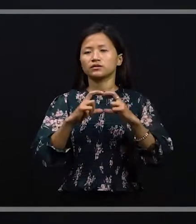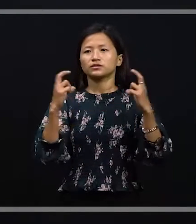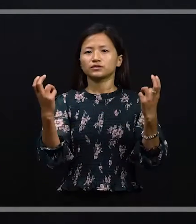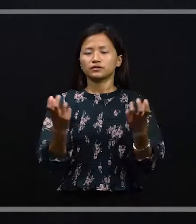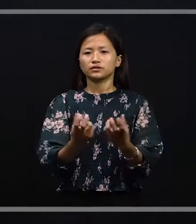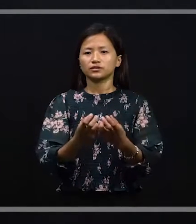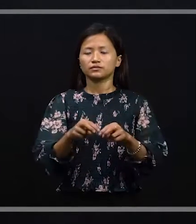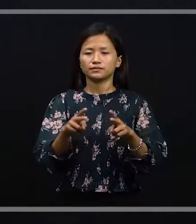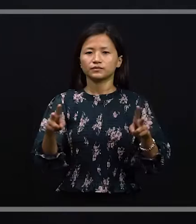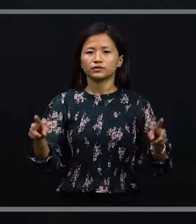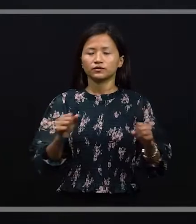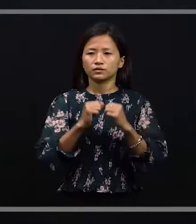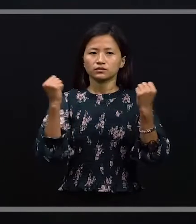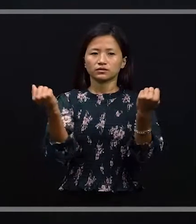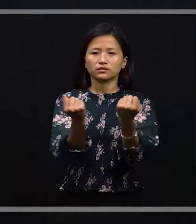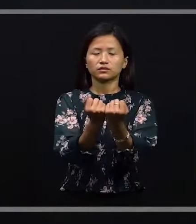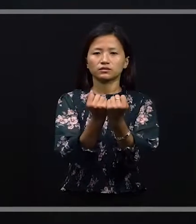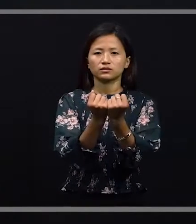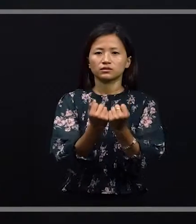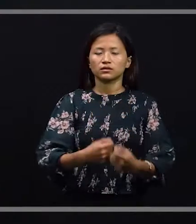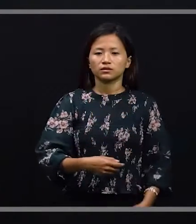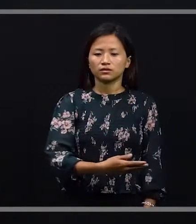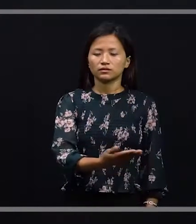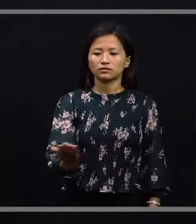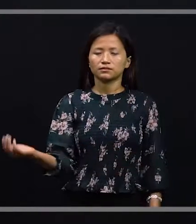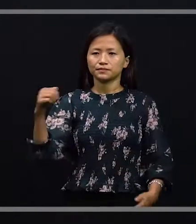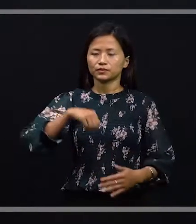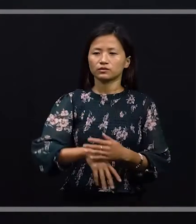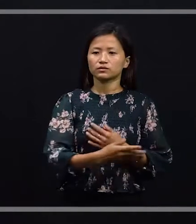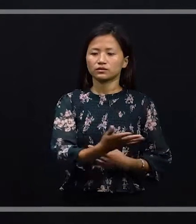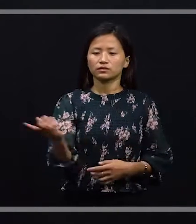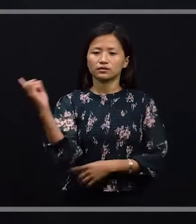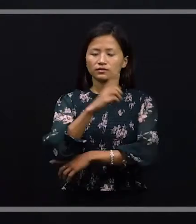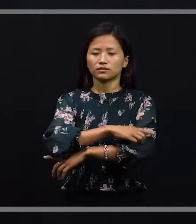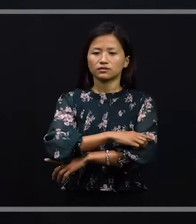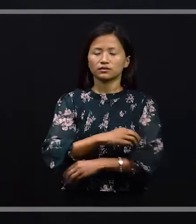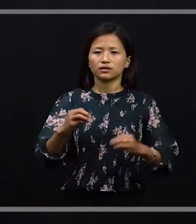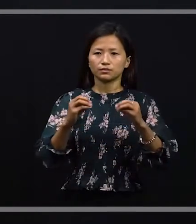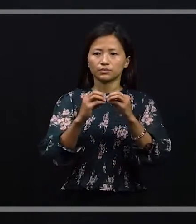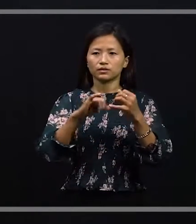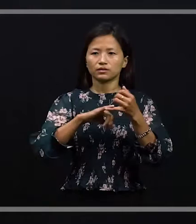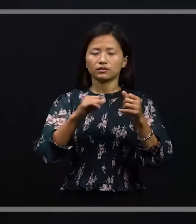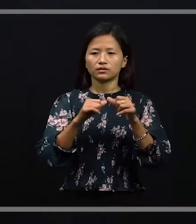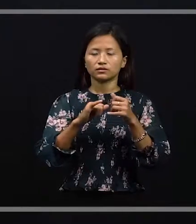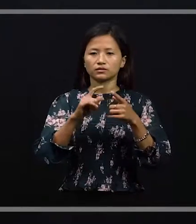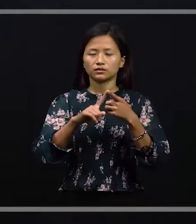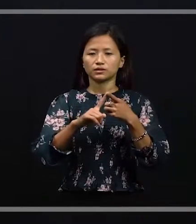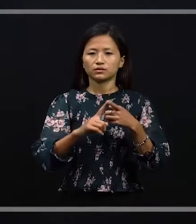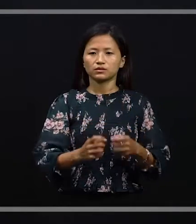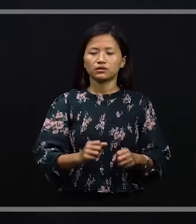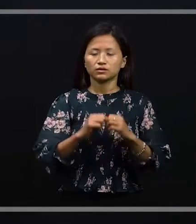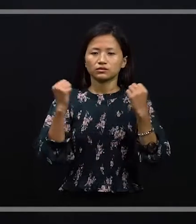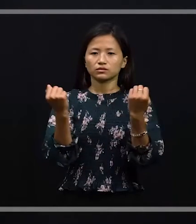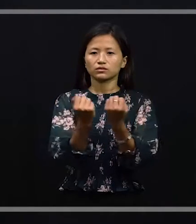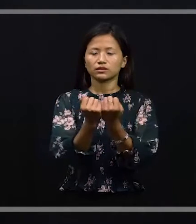the divorce is done. So according to him, it was no logic. He found that it was really stupid, so he